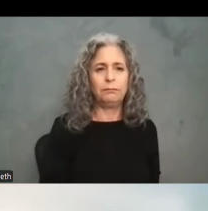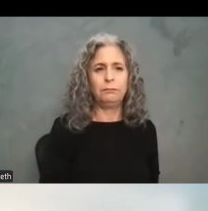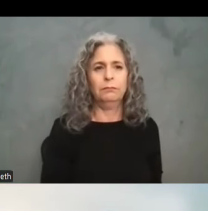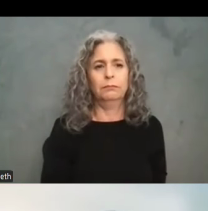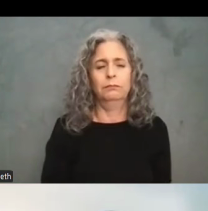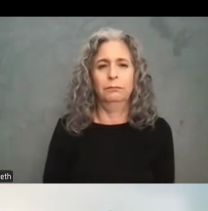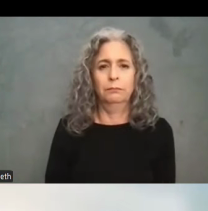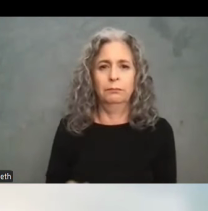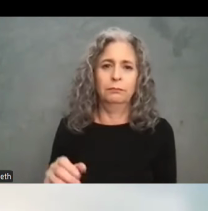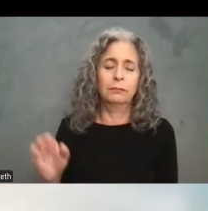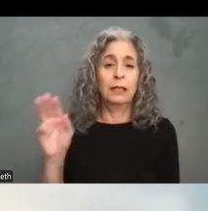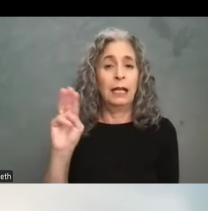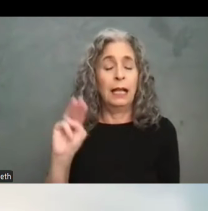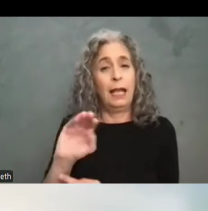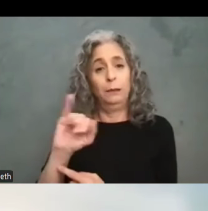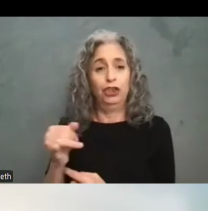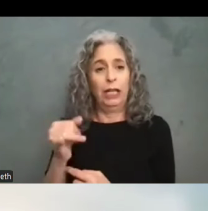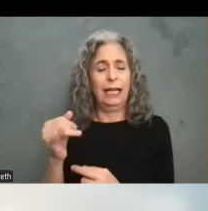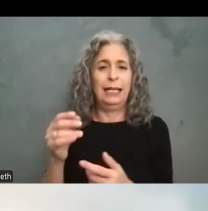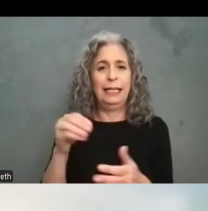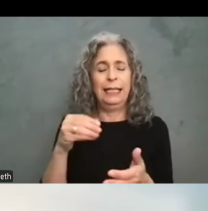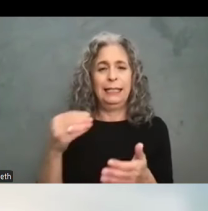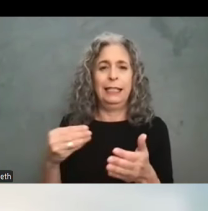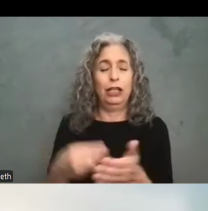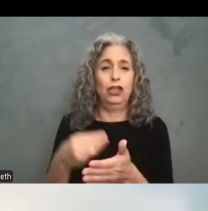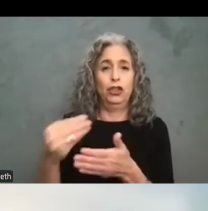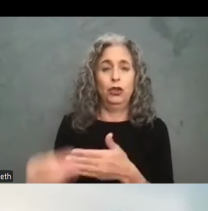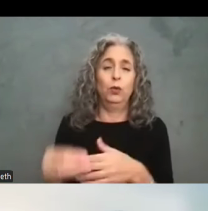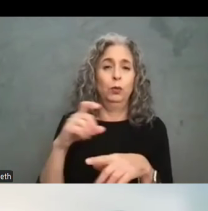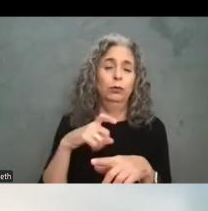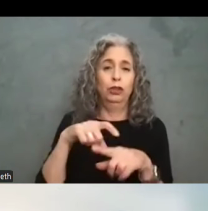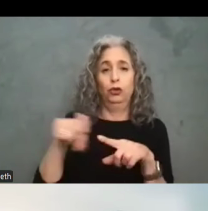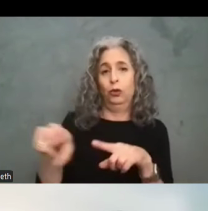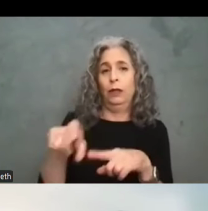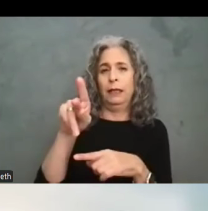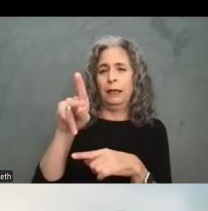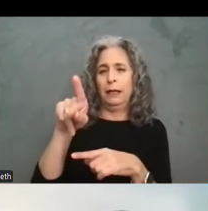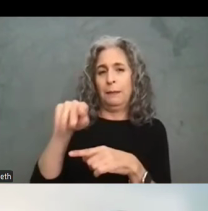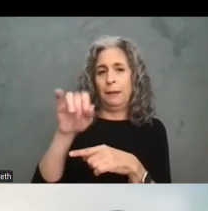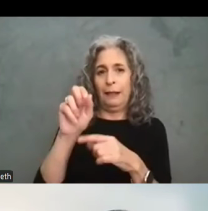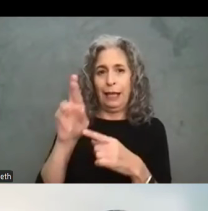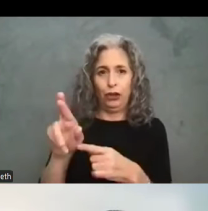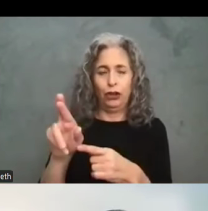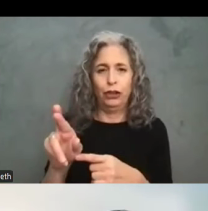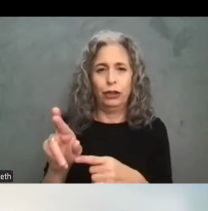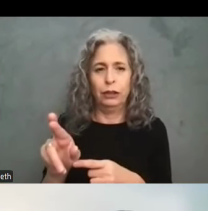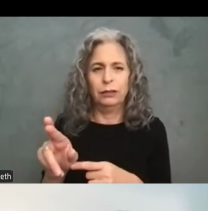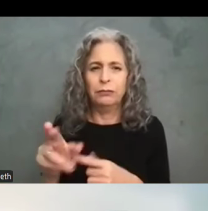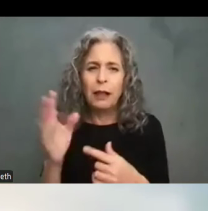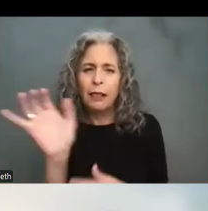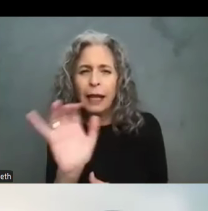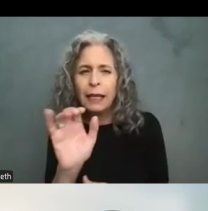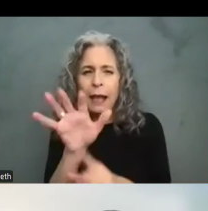Sanjay now is buying a new media streaming player on what looks to be, I've got it blurred out, but it looks to be a